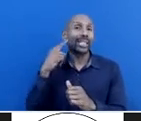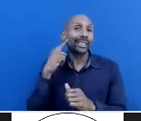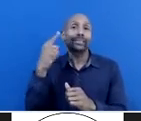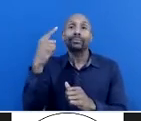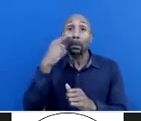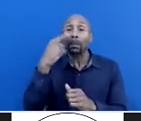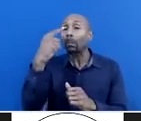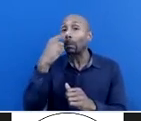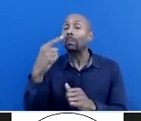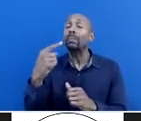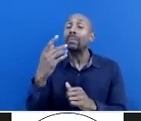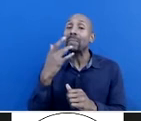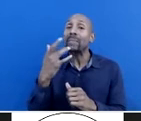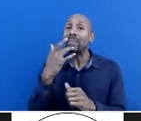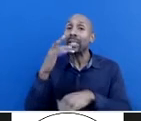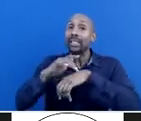the